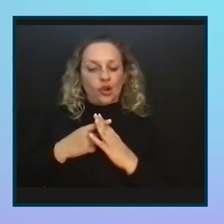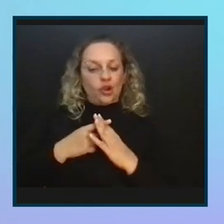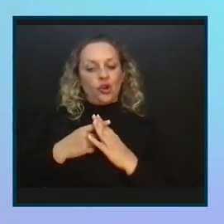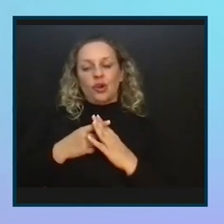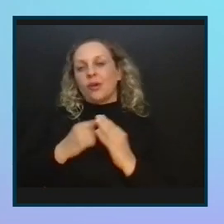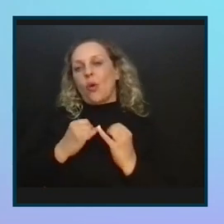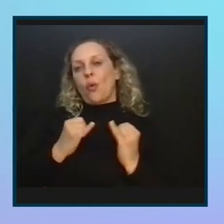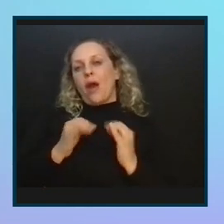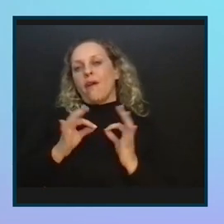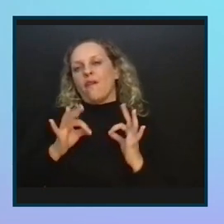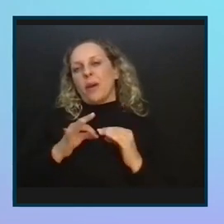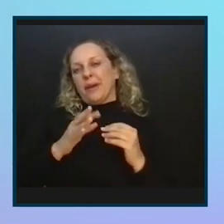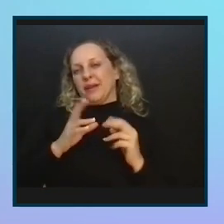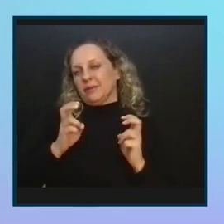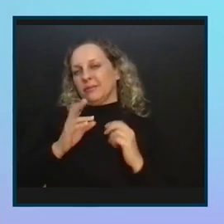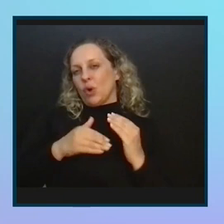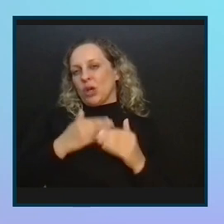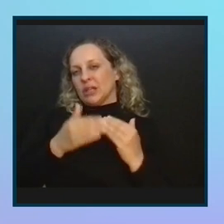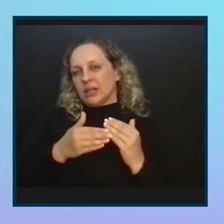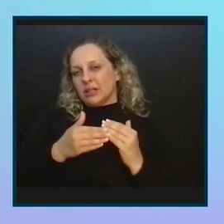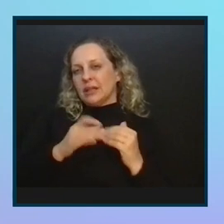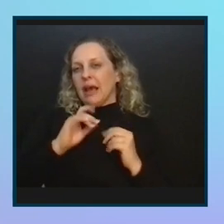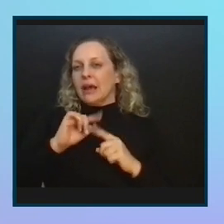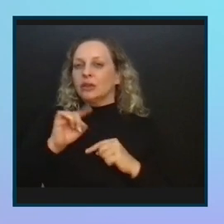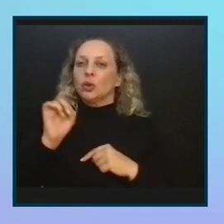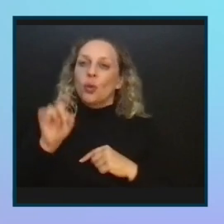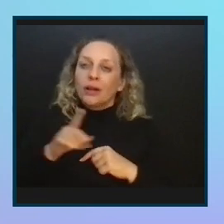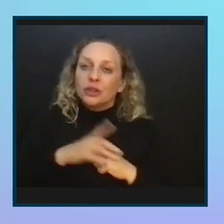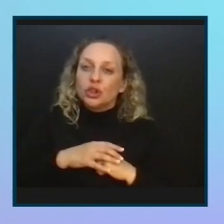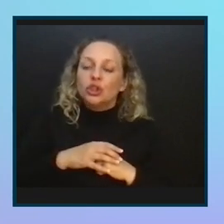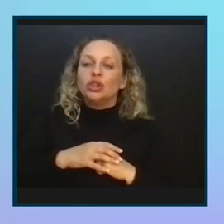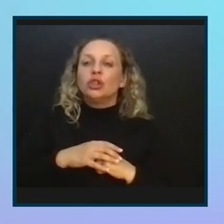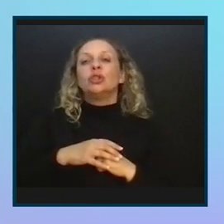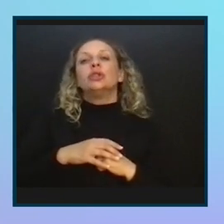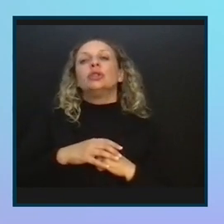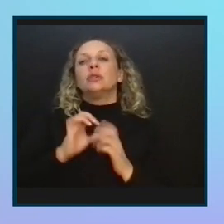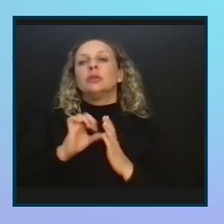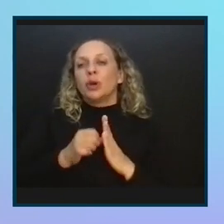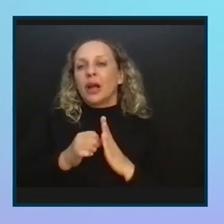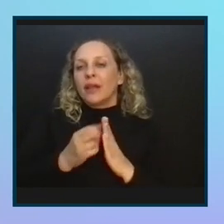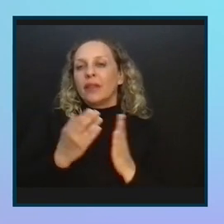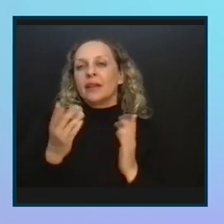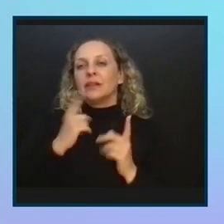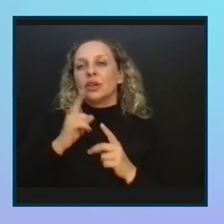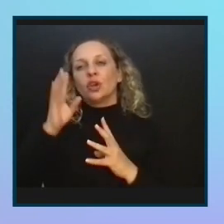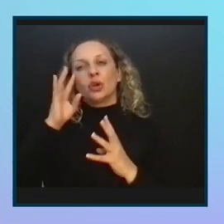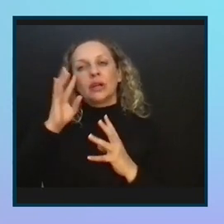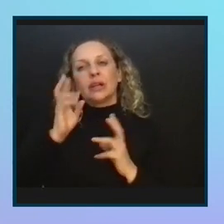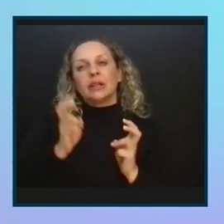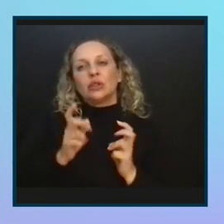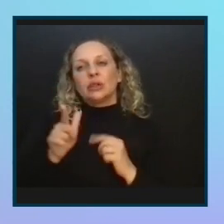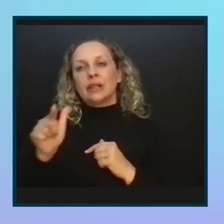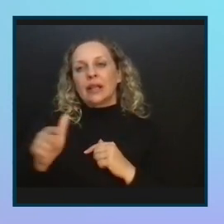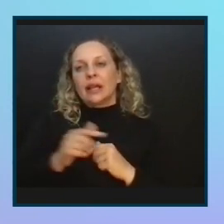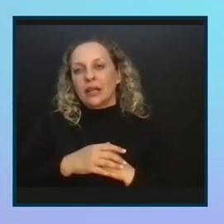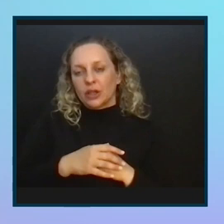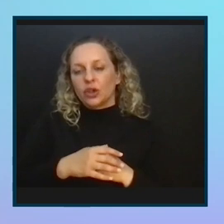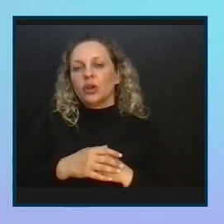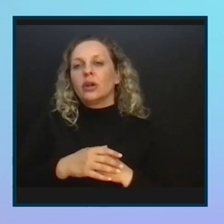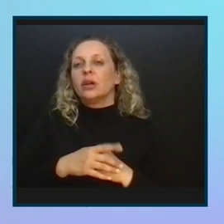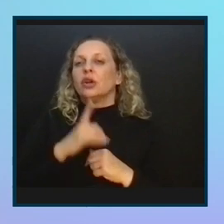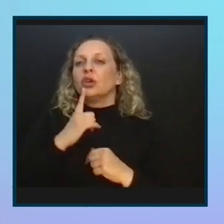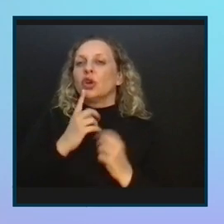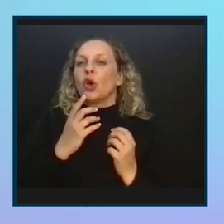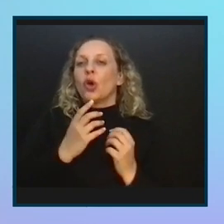wireframing process and answer questions, point out things that could create issues later on. So they work